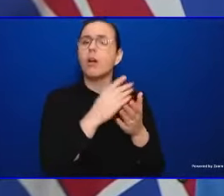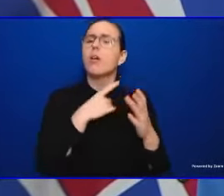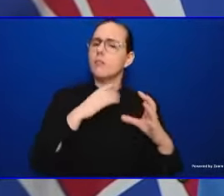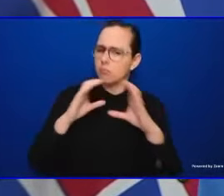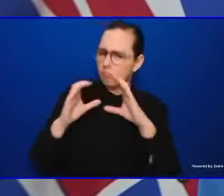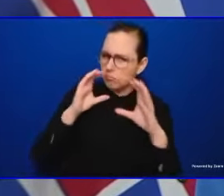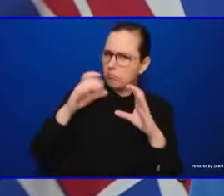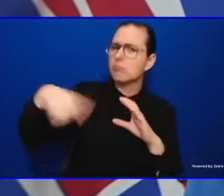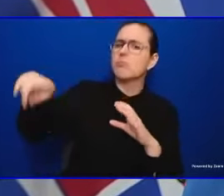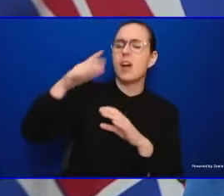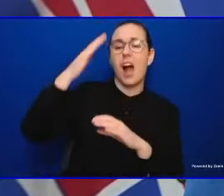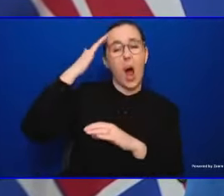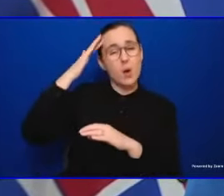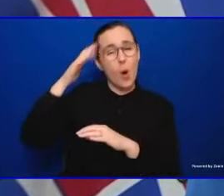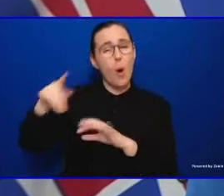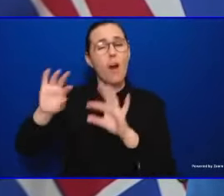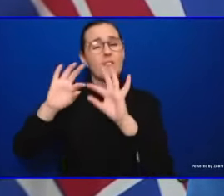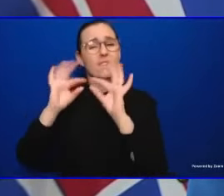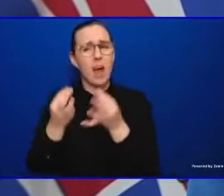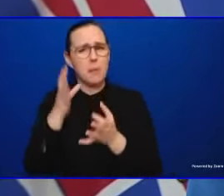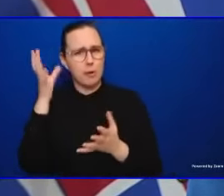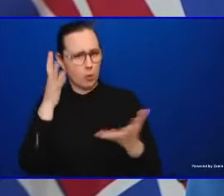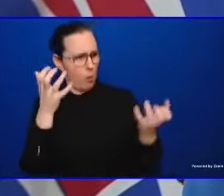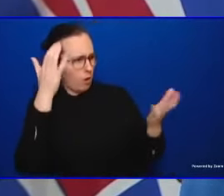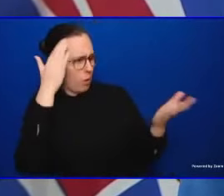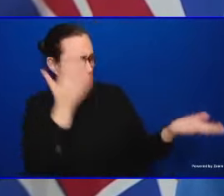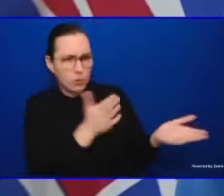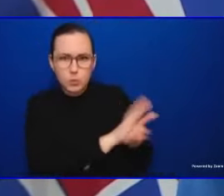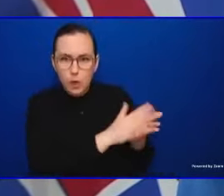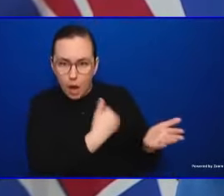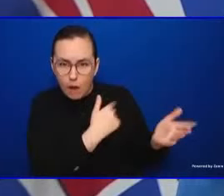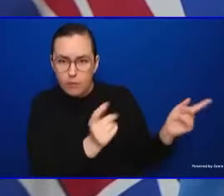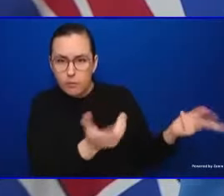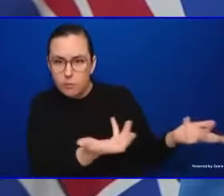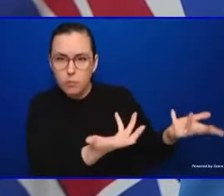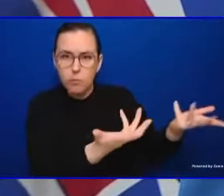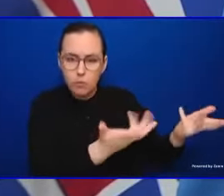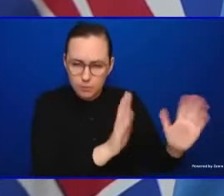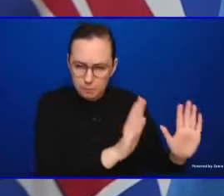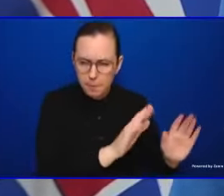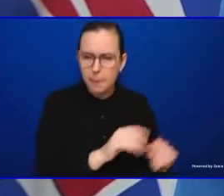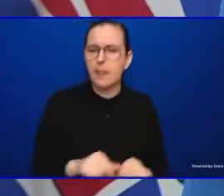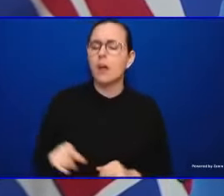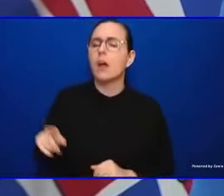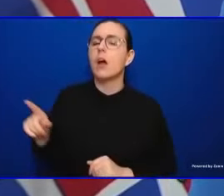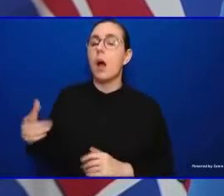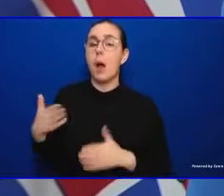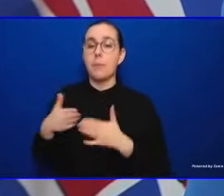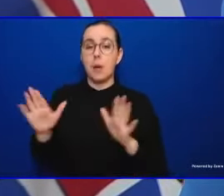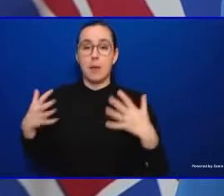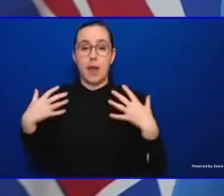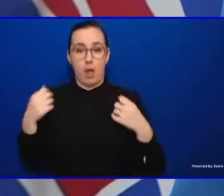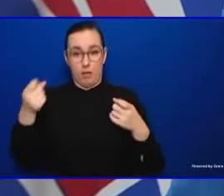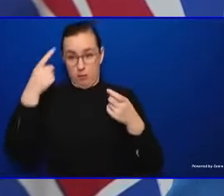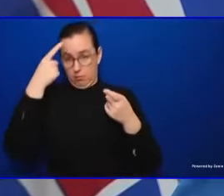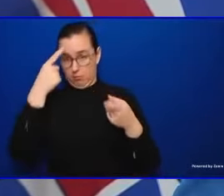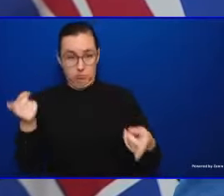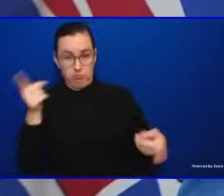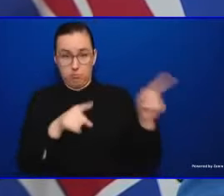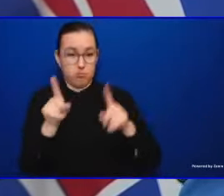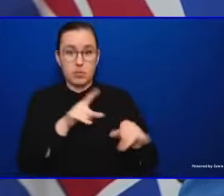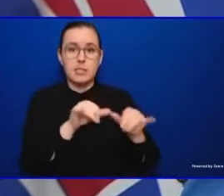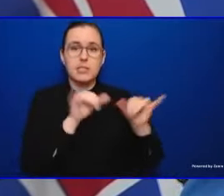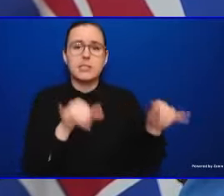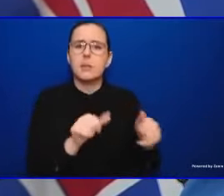And so we have worked with public health on a system to ensure that we can continue to provide communication to parents. This